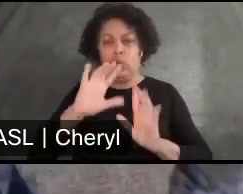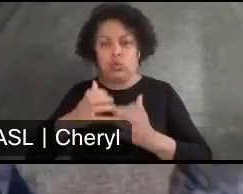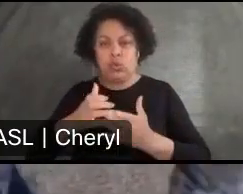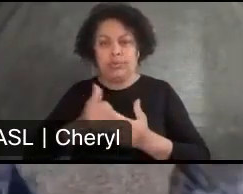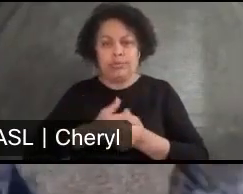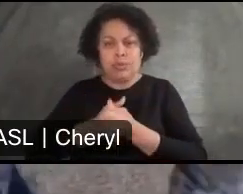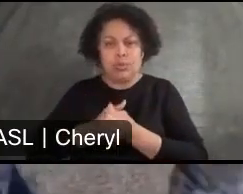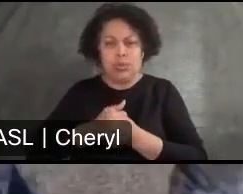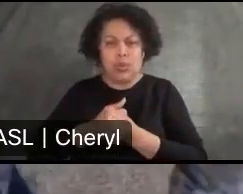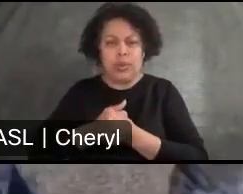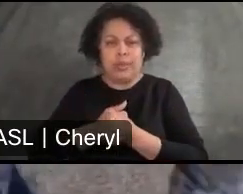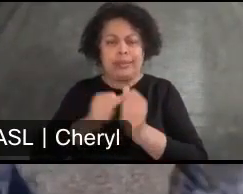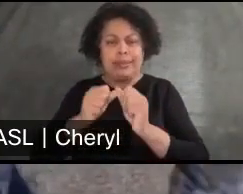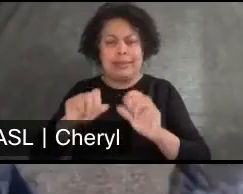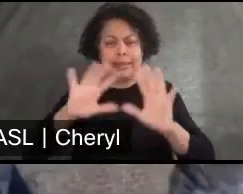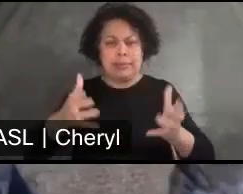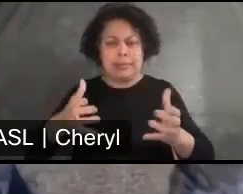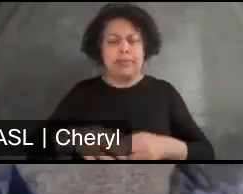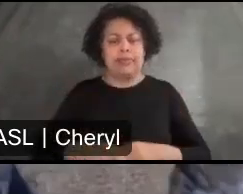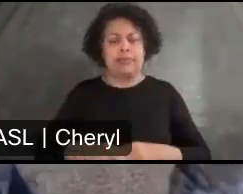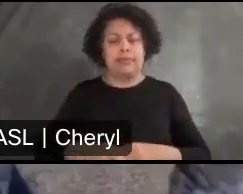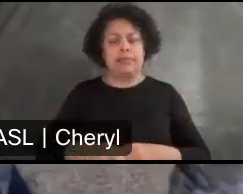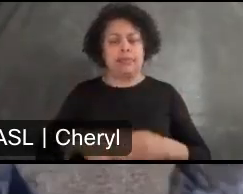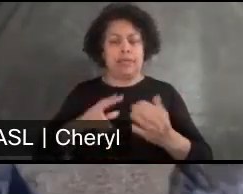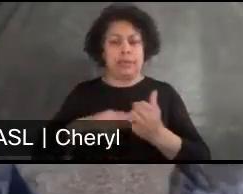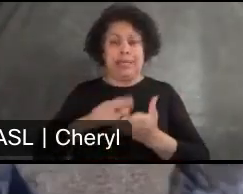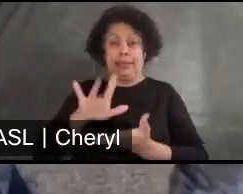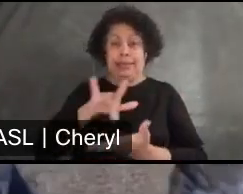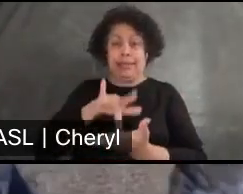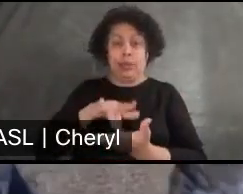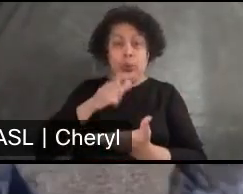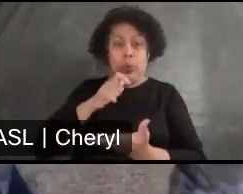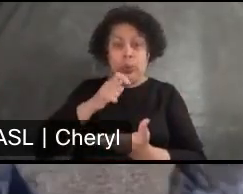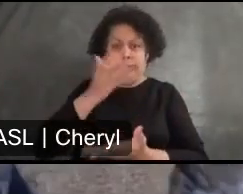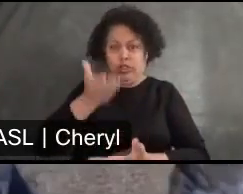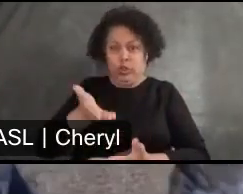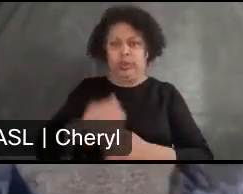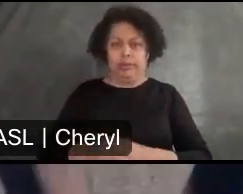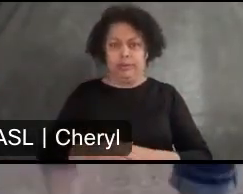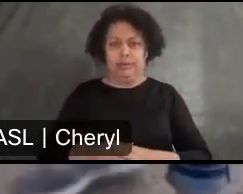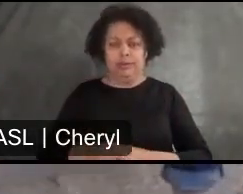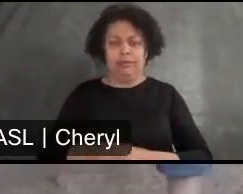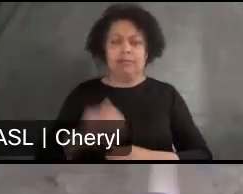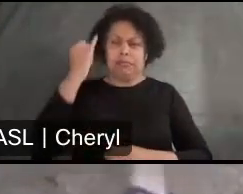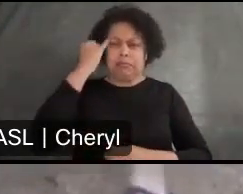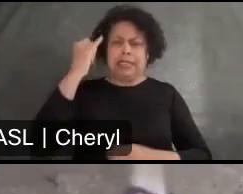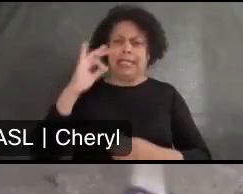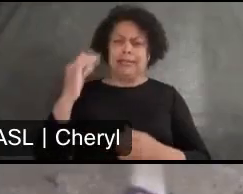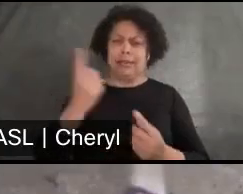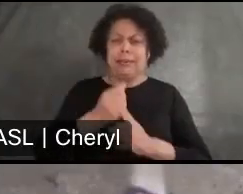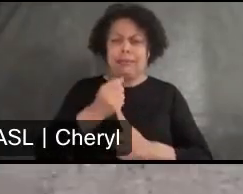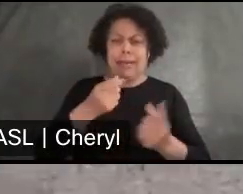In this exercise, you are the center circle. Imagine something were to happen to you, physical or